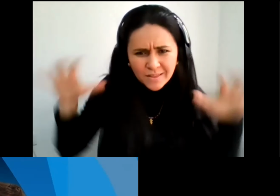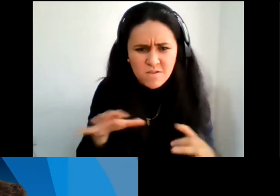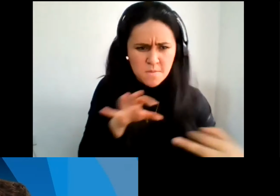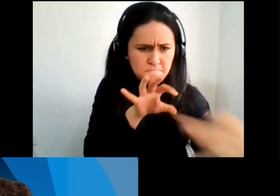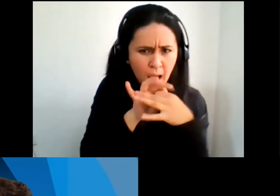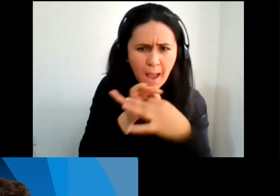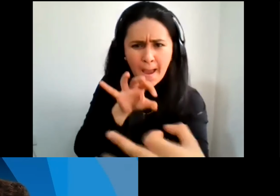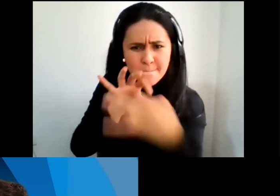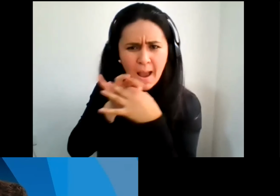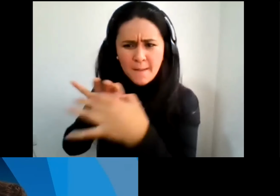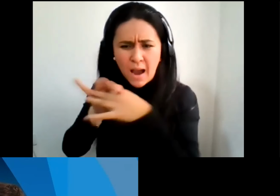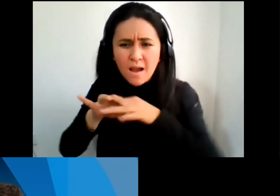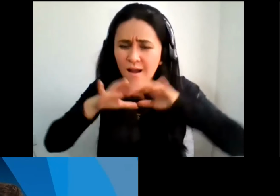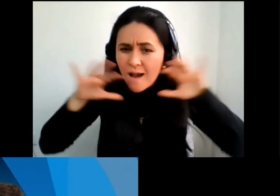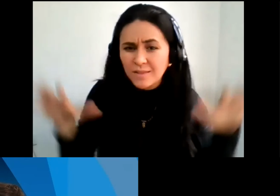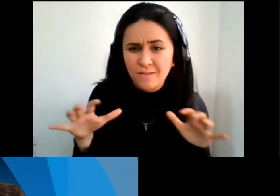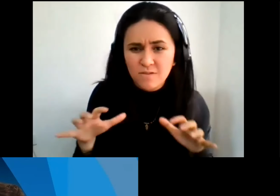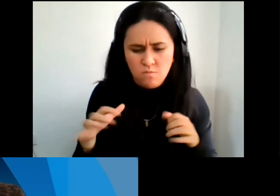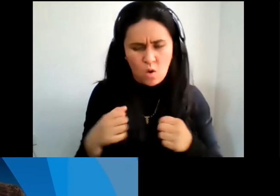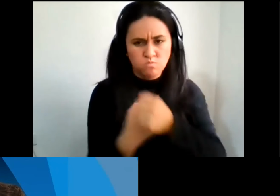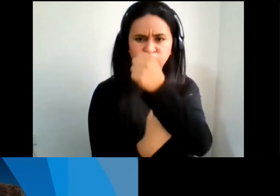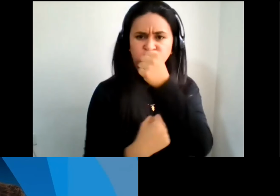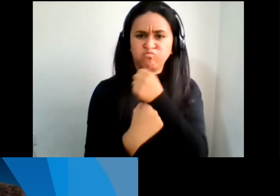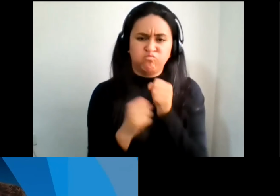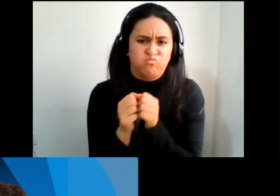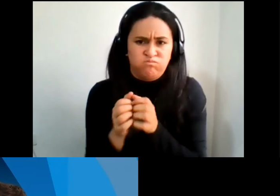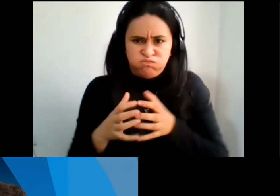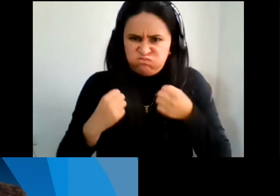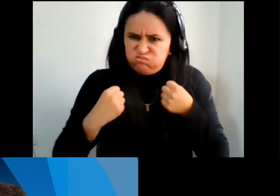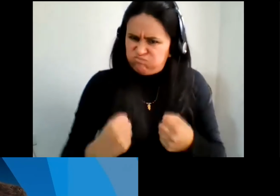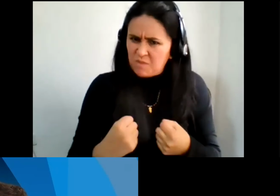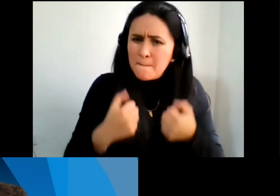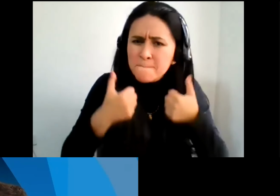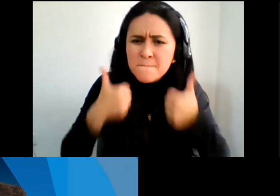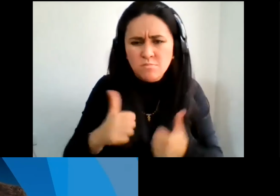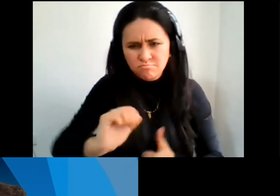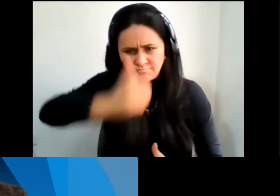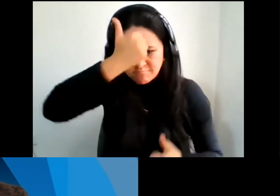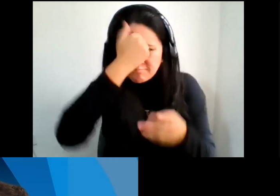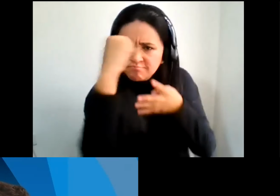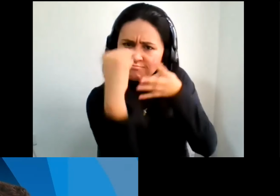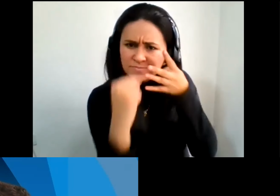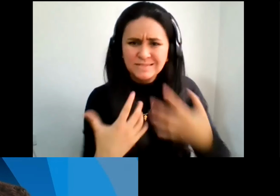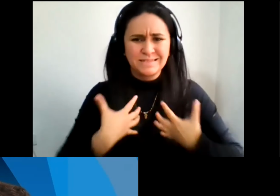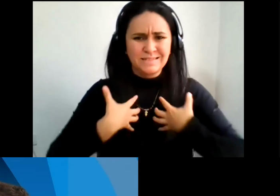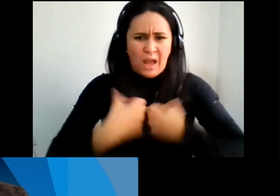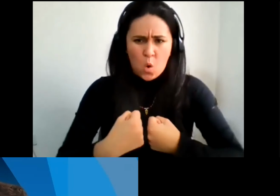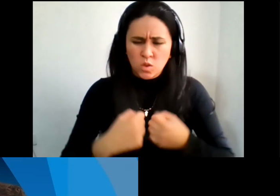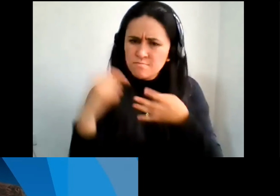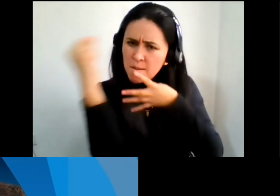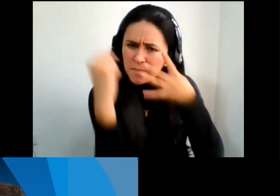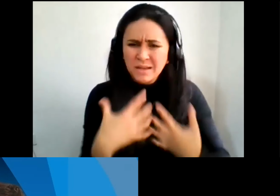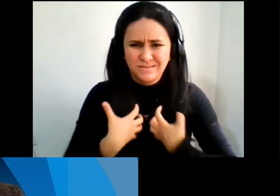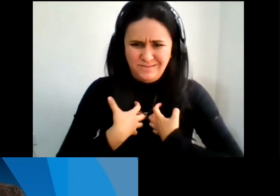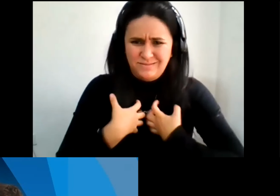different activities that seek to strengthen the essential public health functions